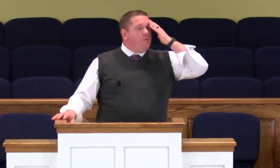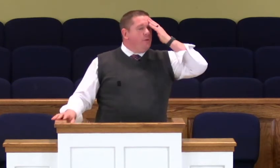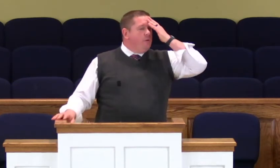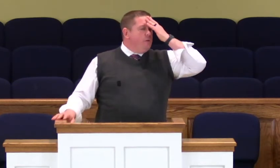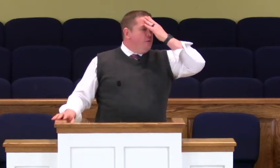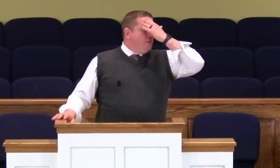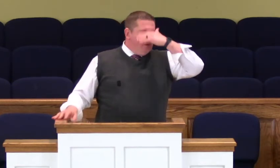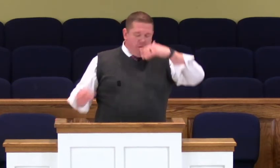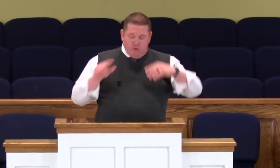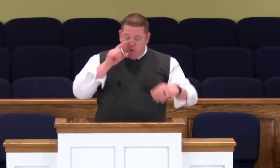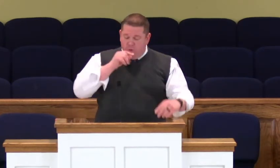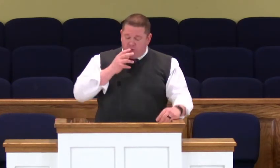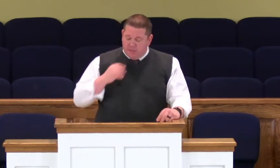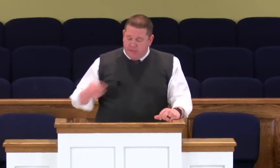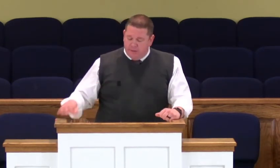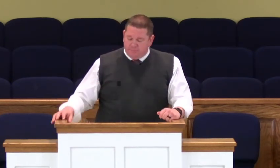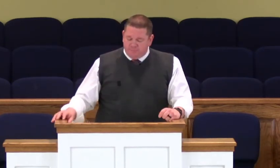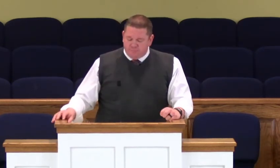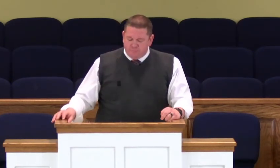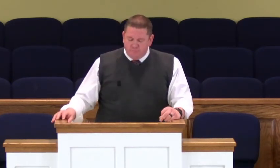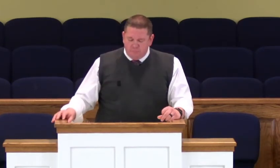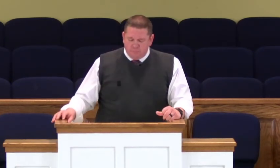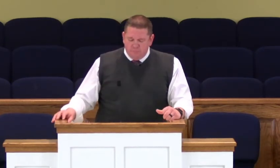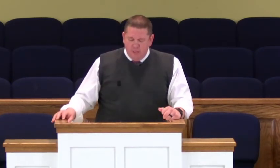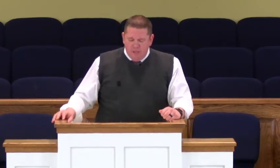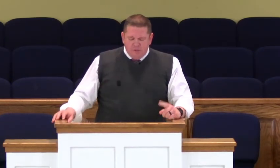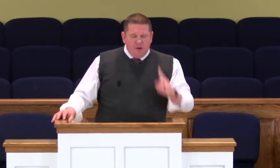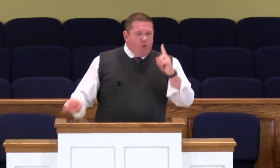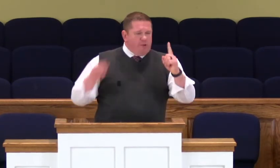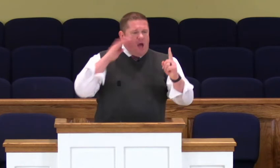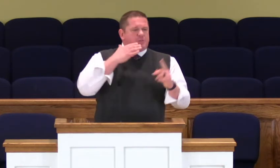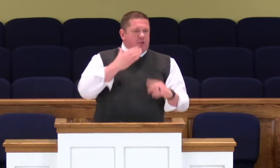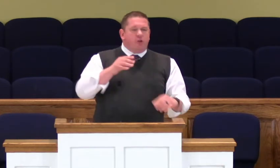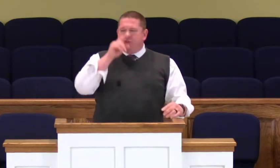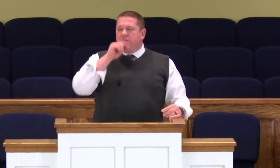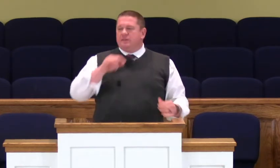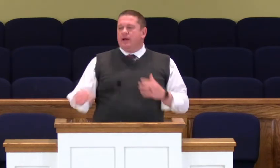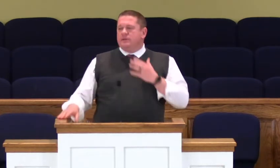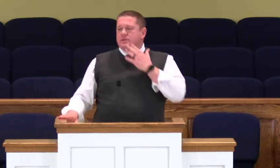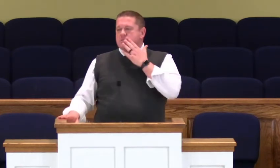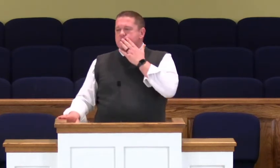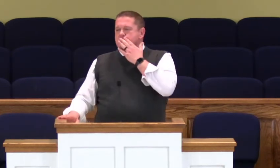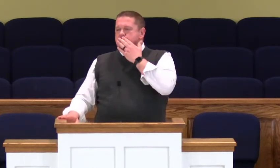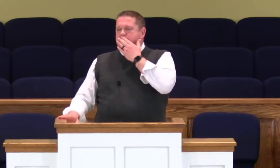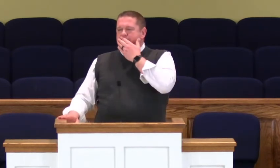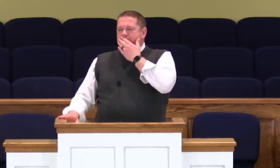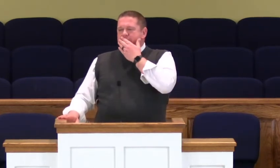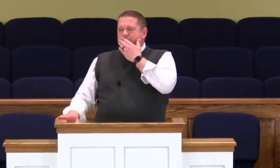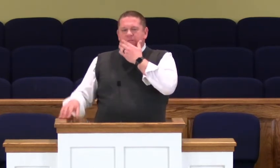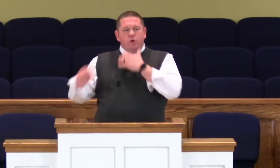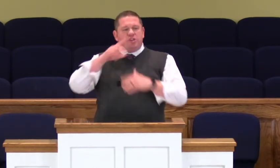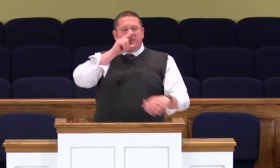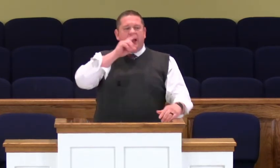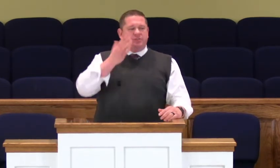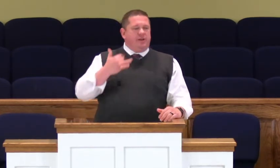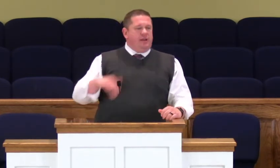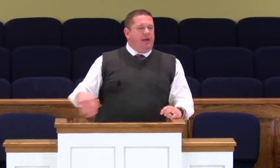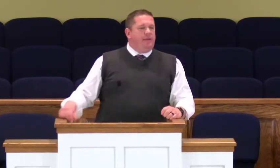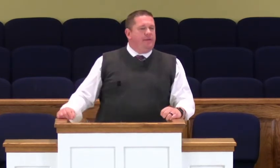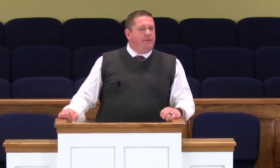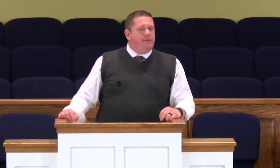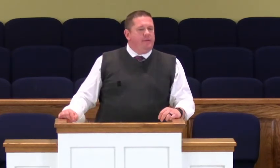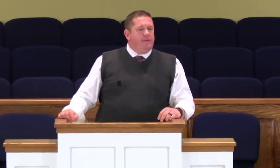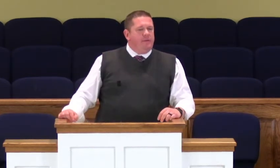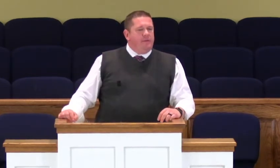too. Jew or Gentile. So number one, God has been good to the Gentiles. If we're Gentiles here